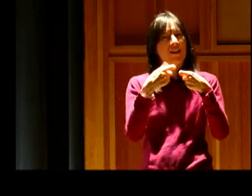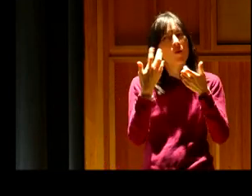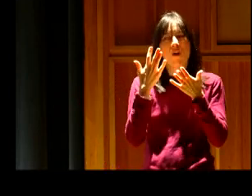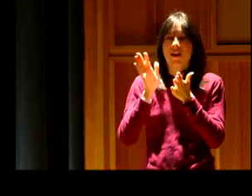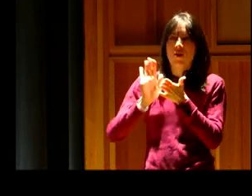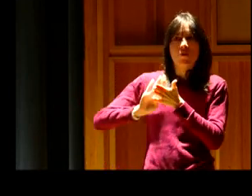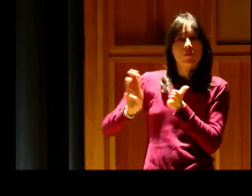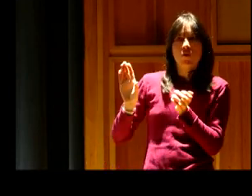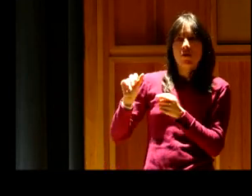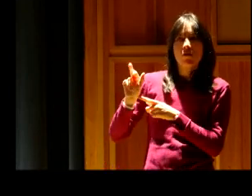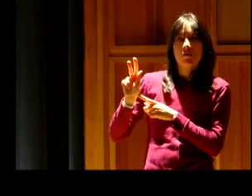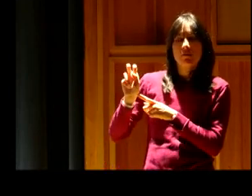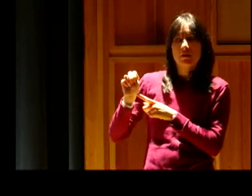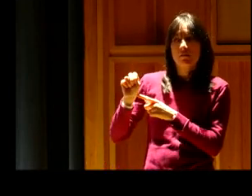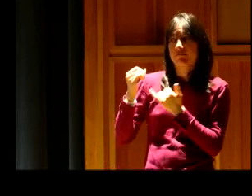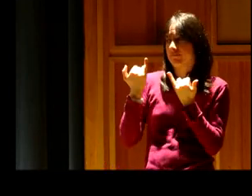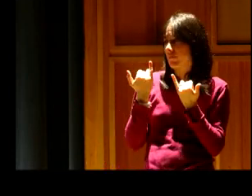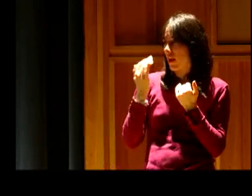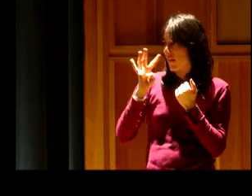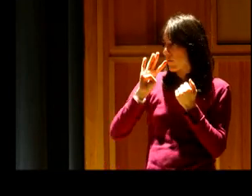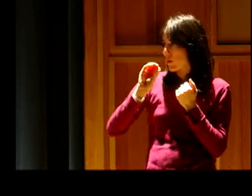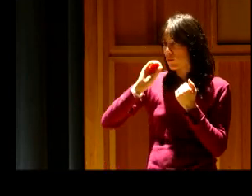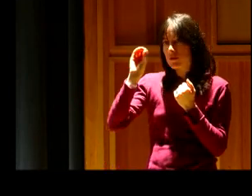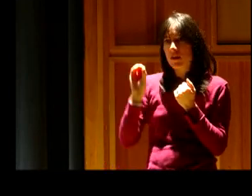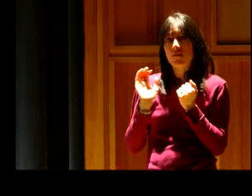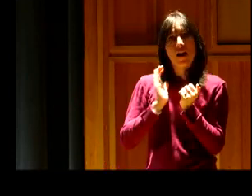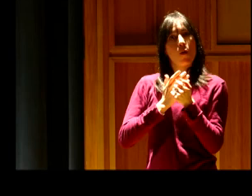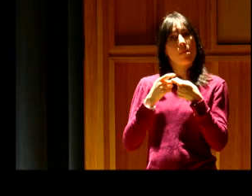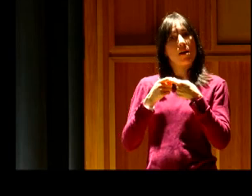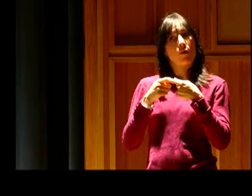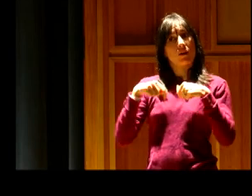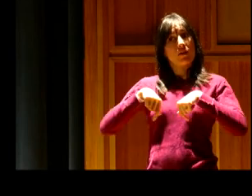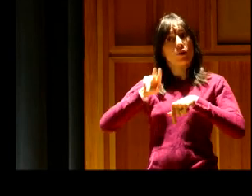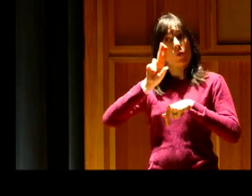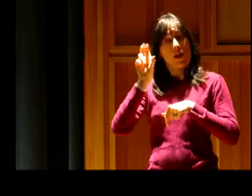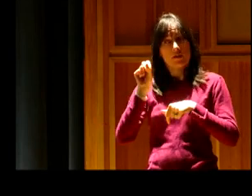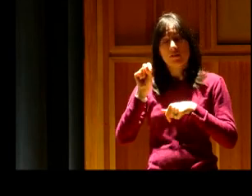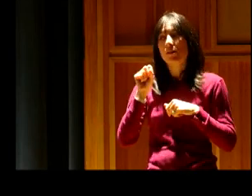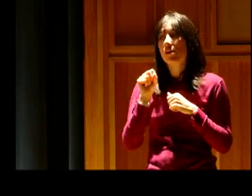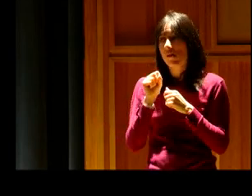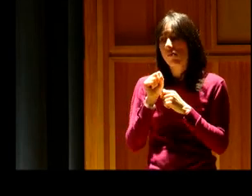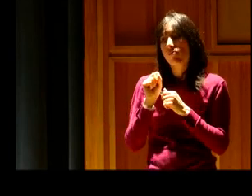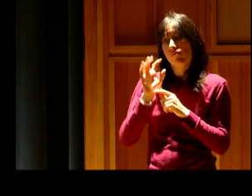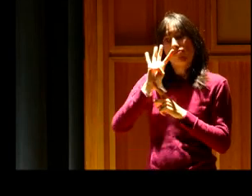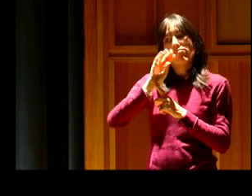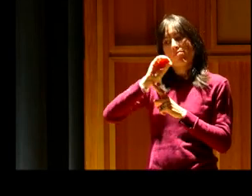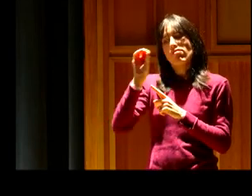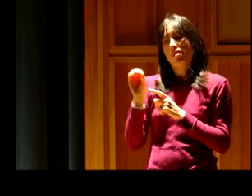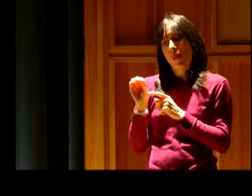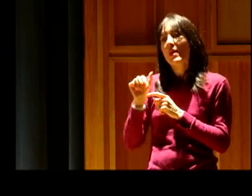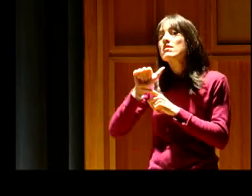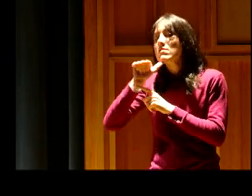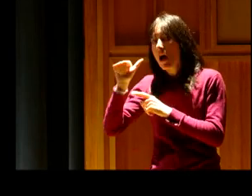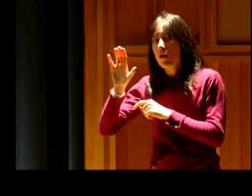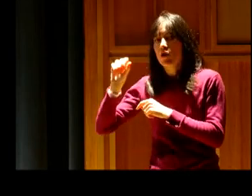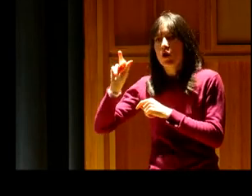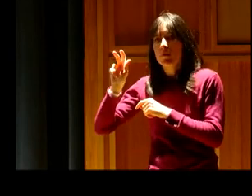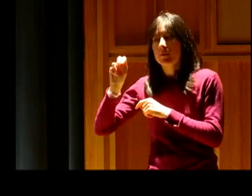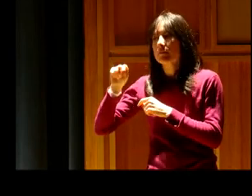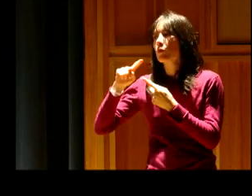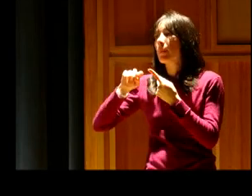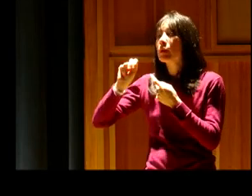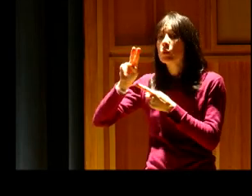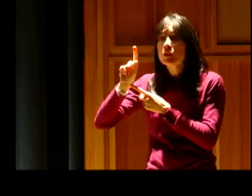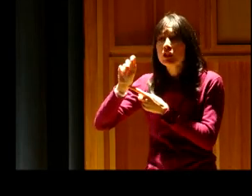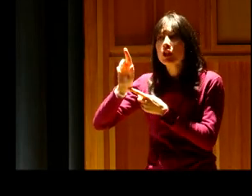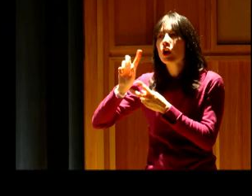about 40% of our power nationally is generated by non-carbon sources, a combination of nuclear